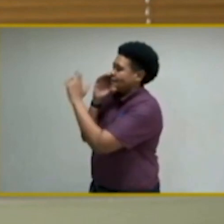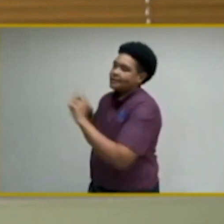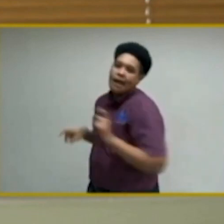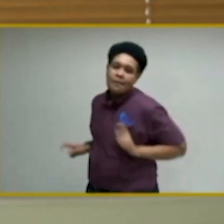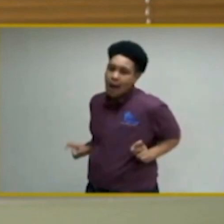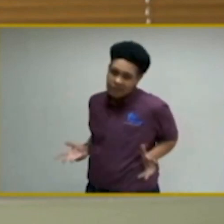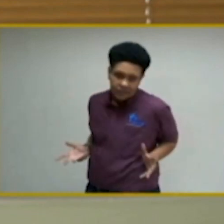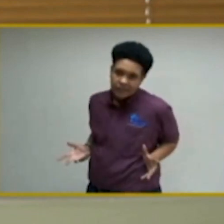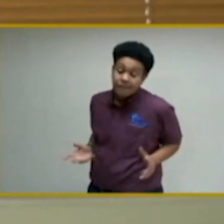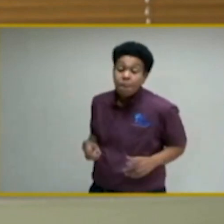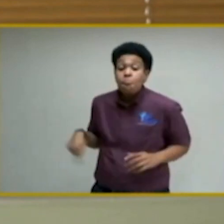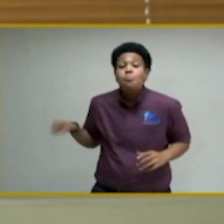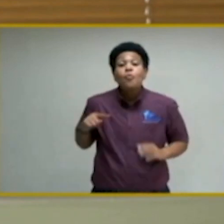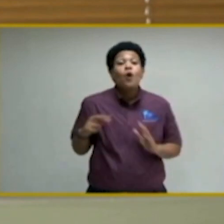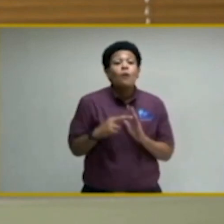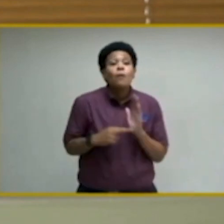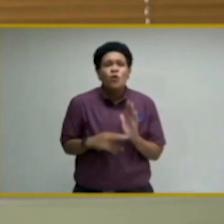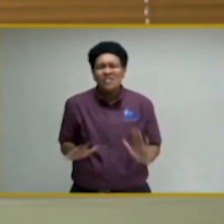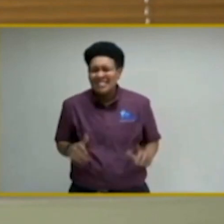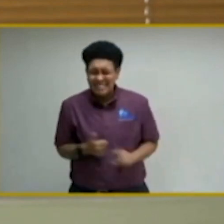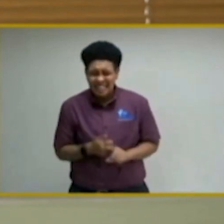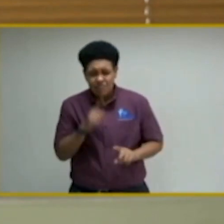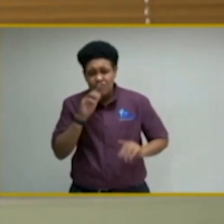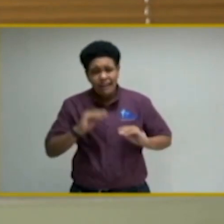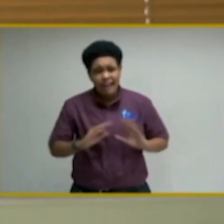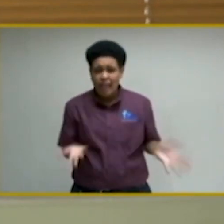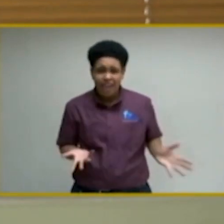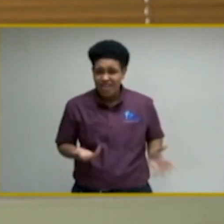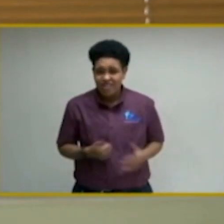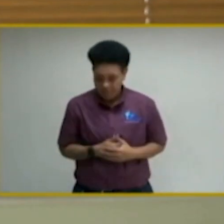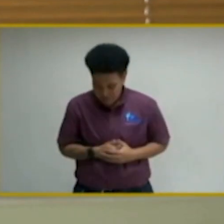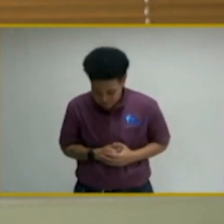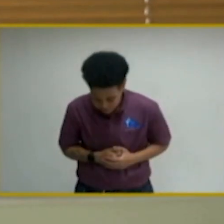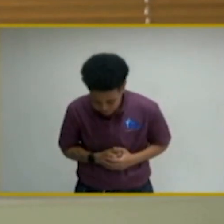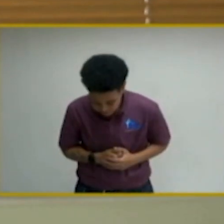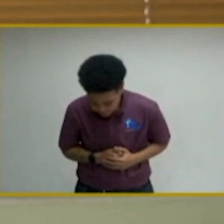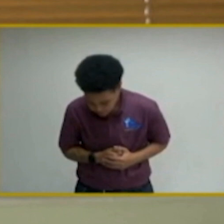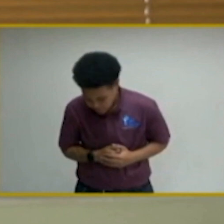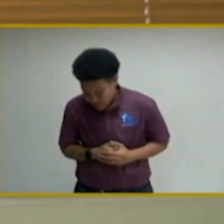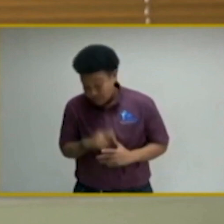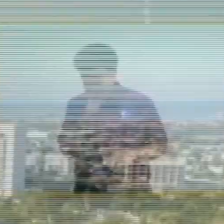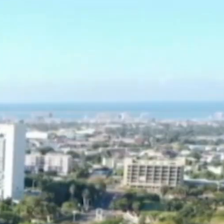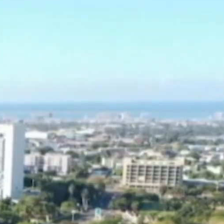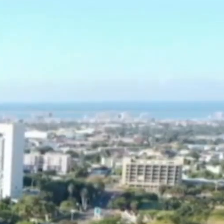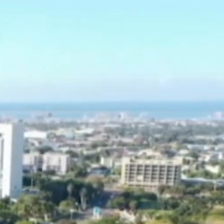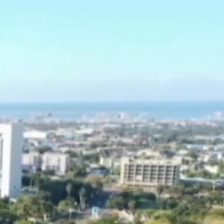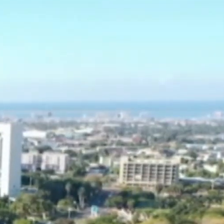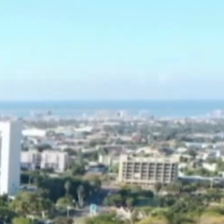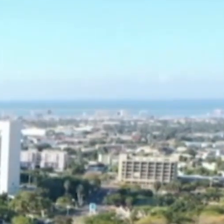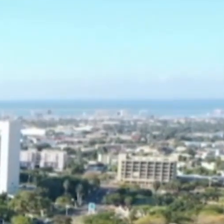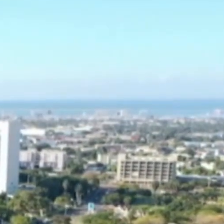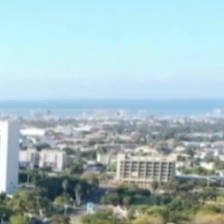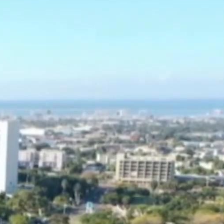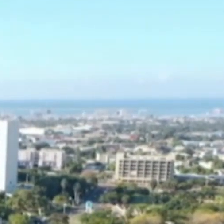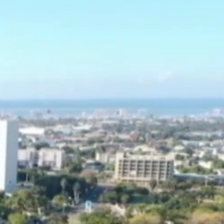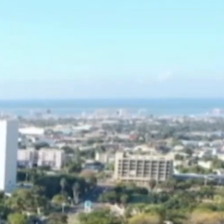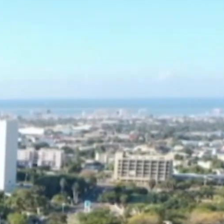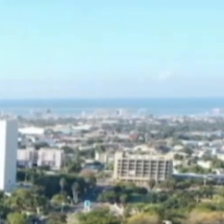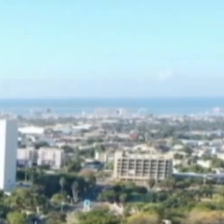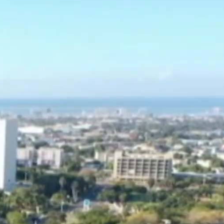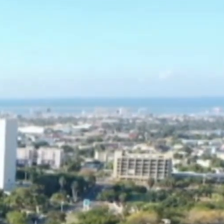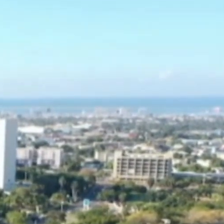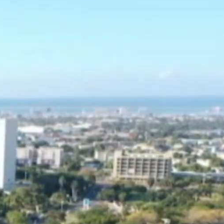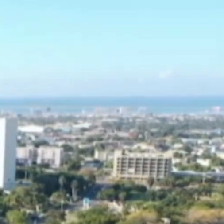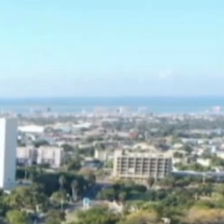those protocols are pretty clear. And certainly at this point in time, they may need to